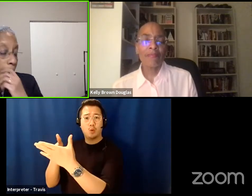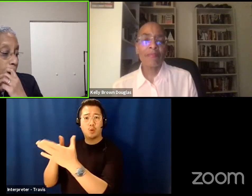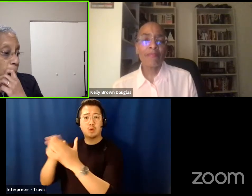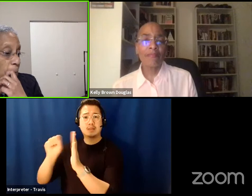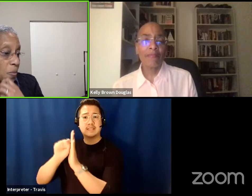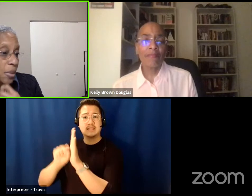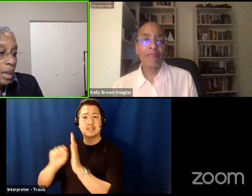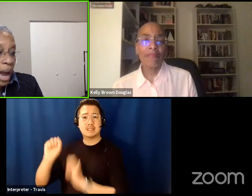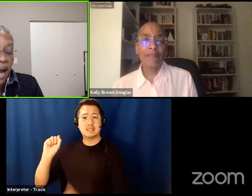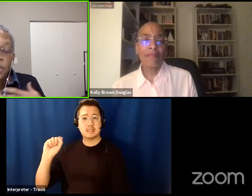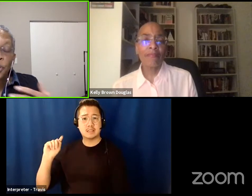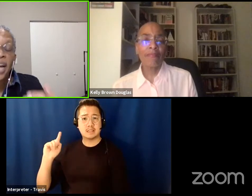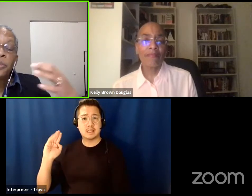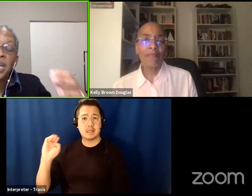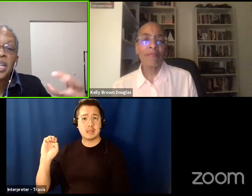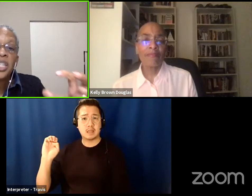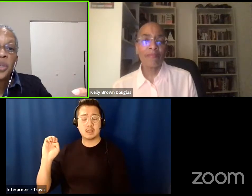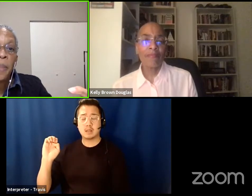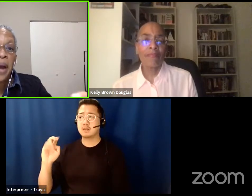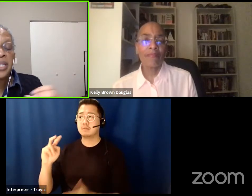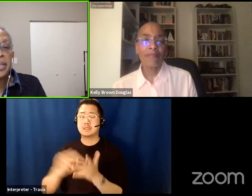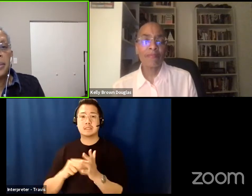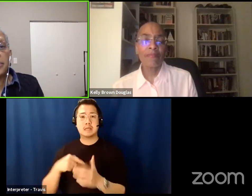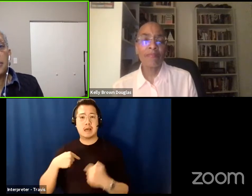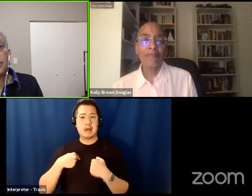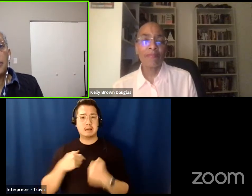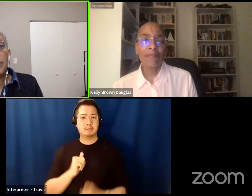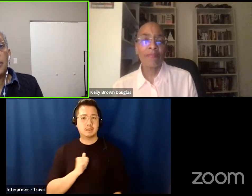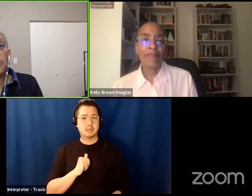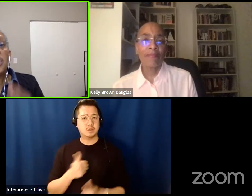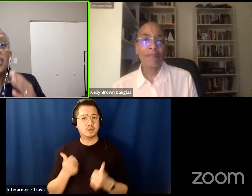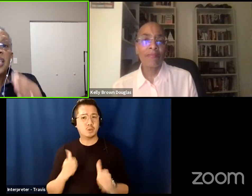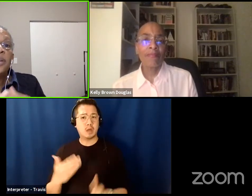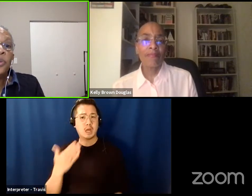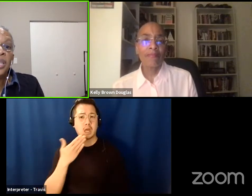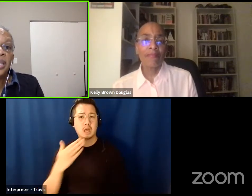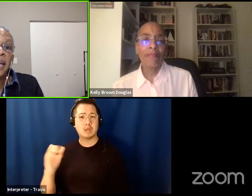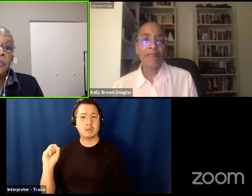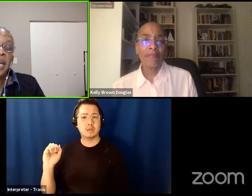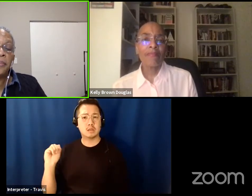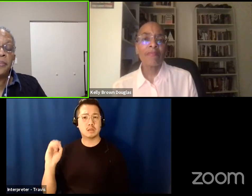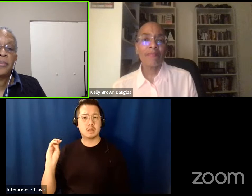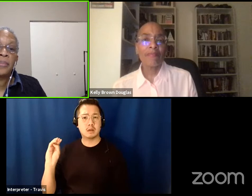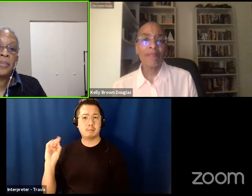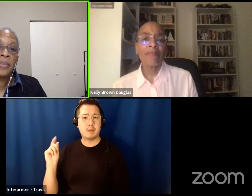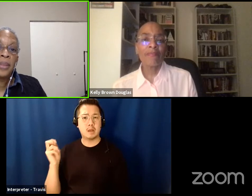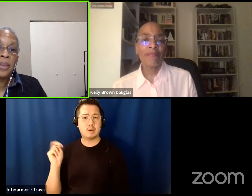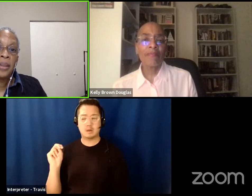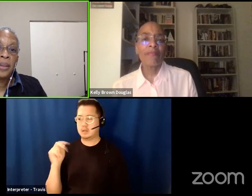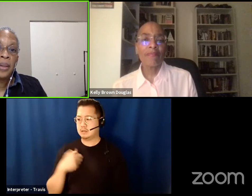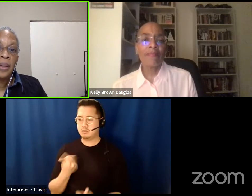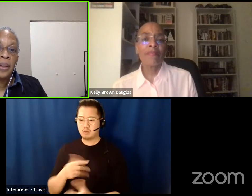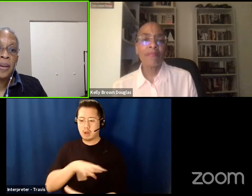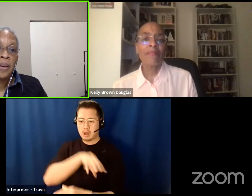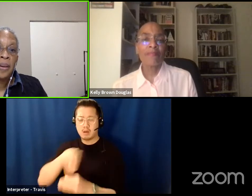saying that I tried to be a good Samaritan, but the state wouldn't let me?